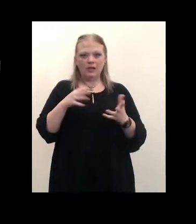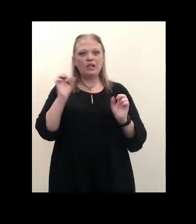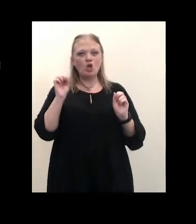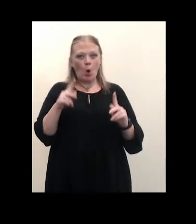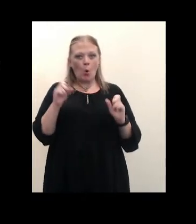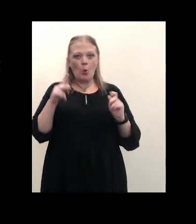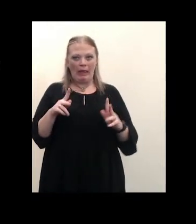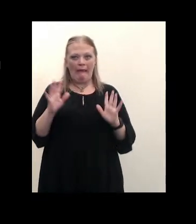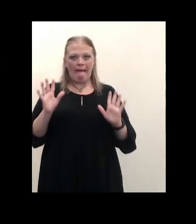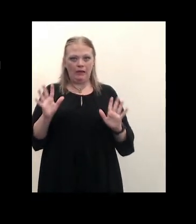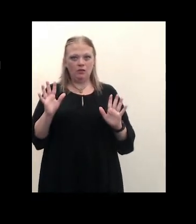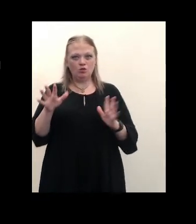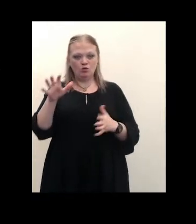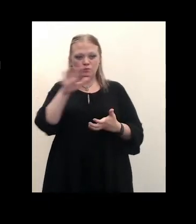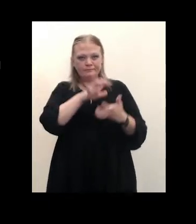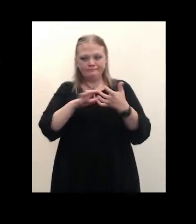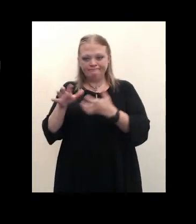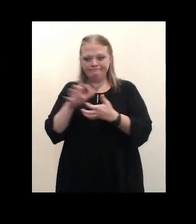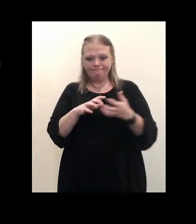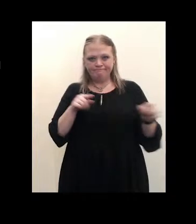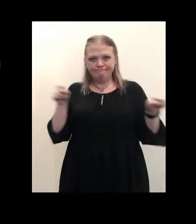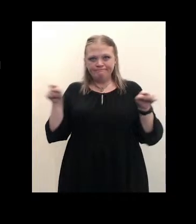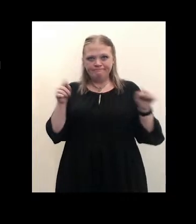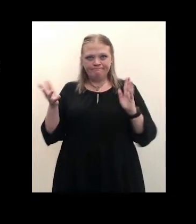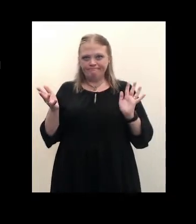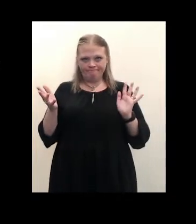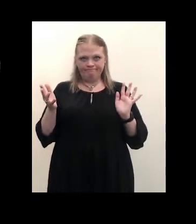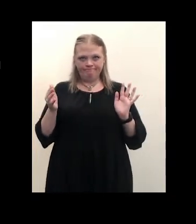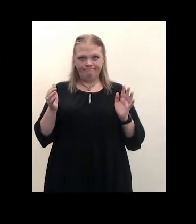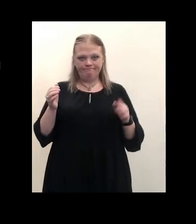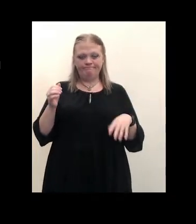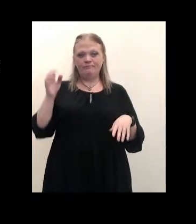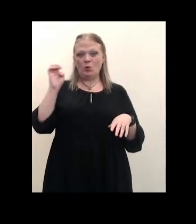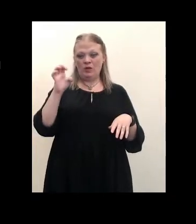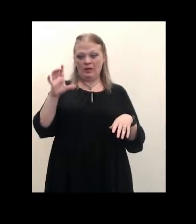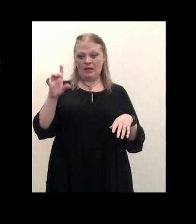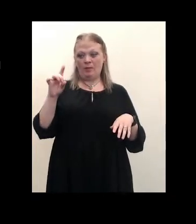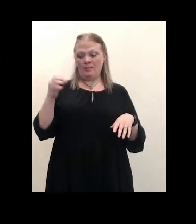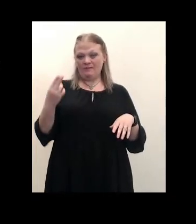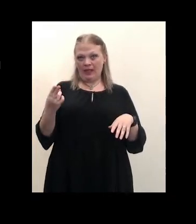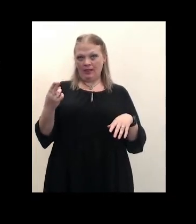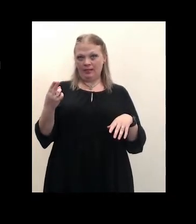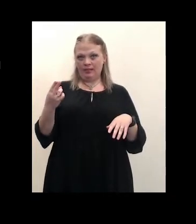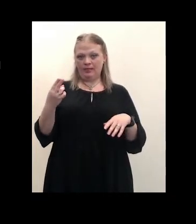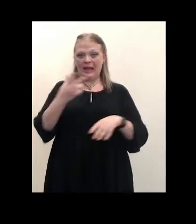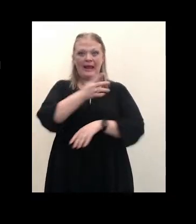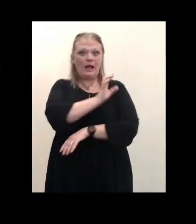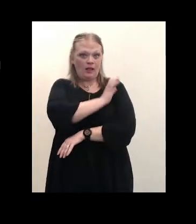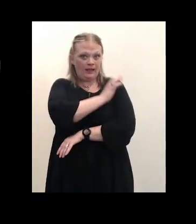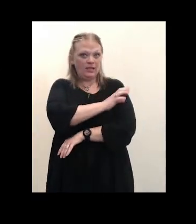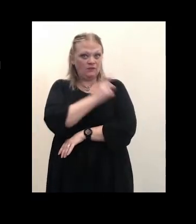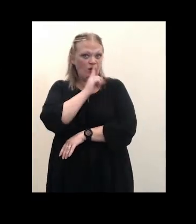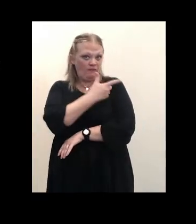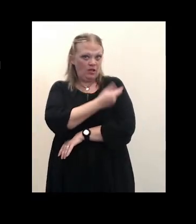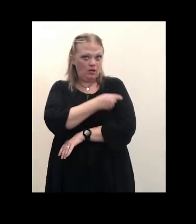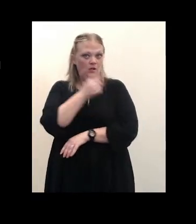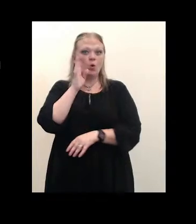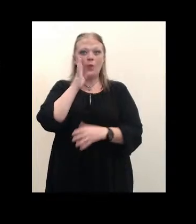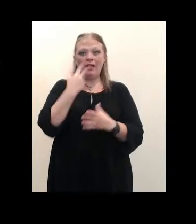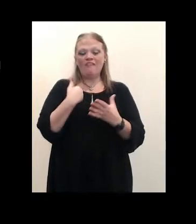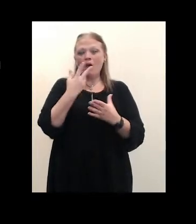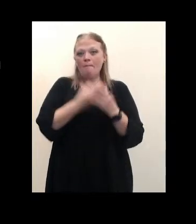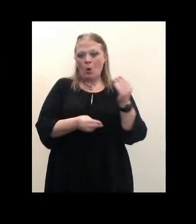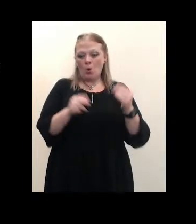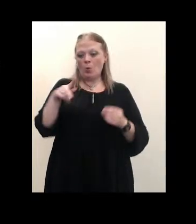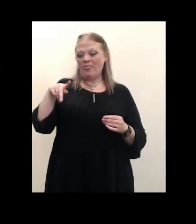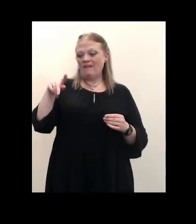And at the Erie County Health Department COVID-19 vaccine clinics, we will have both Pfizer and Moderna to